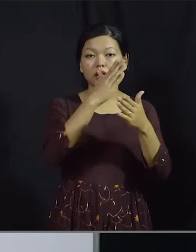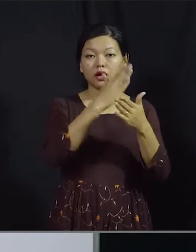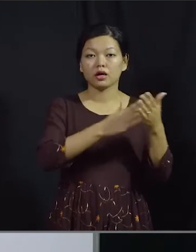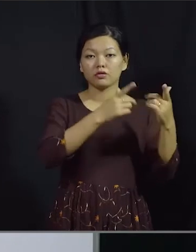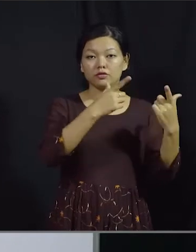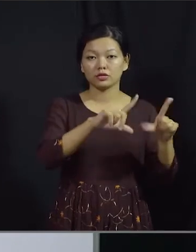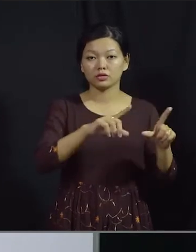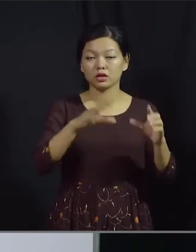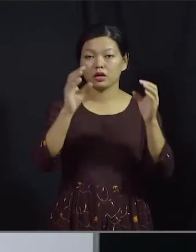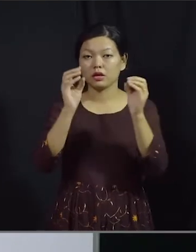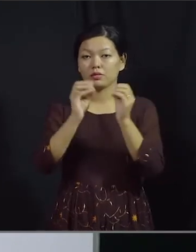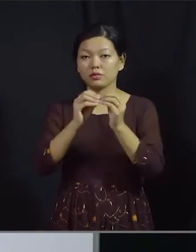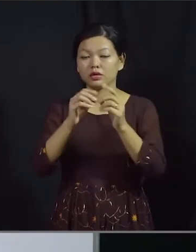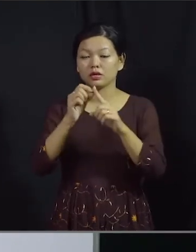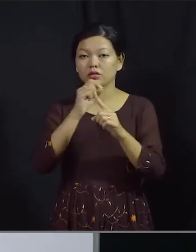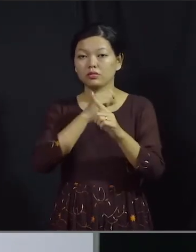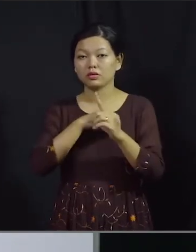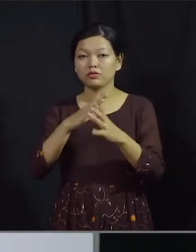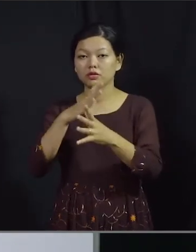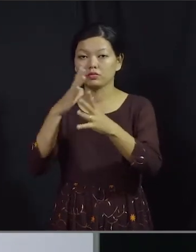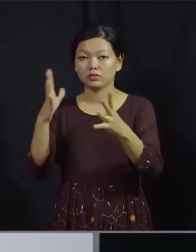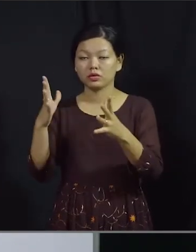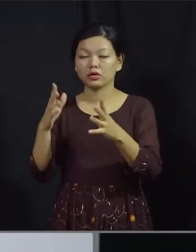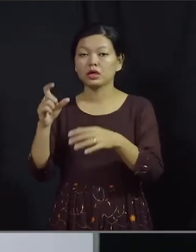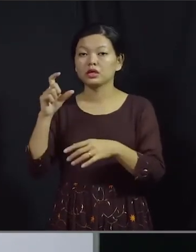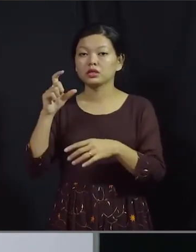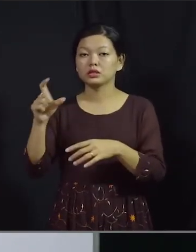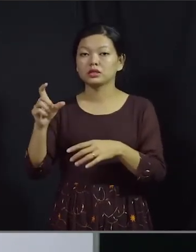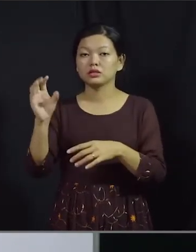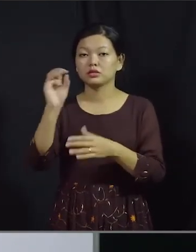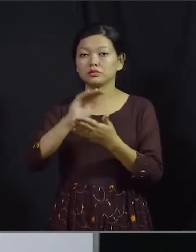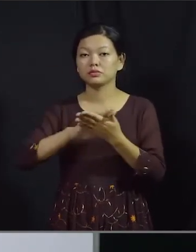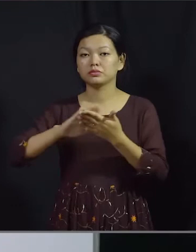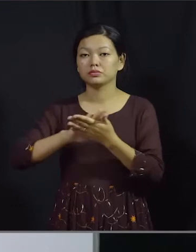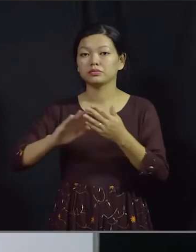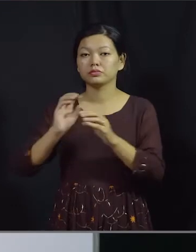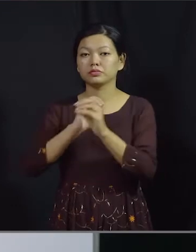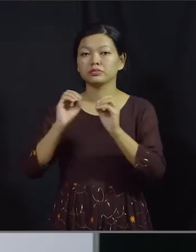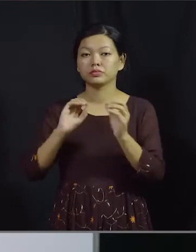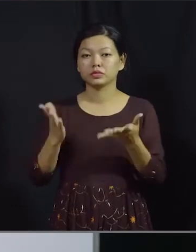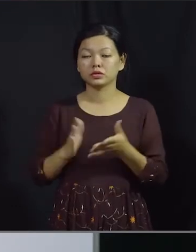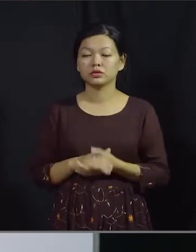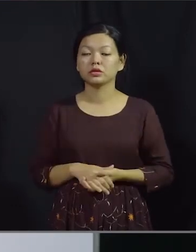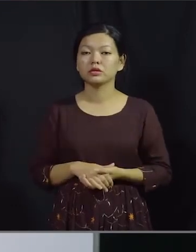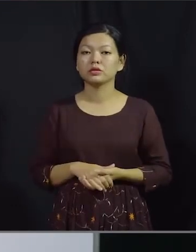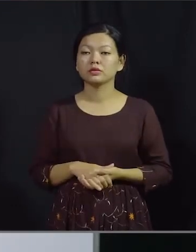find out how the gaining partner has to compensate the sacrificing